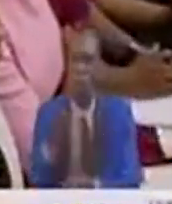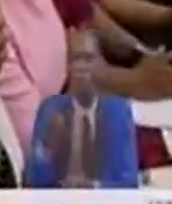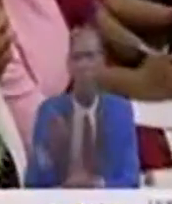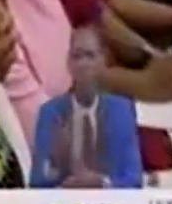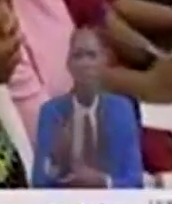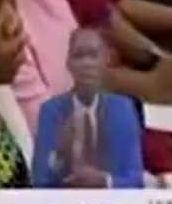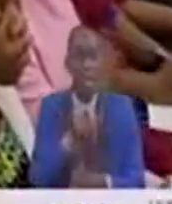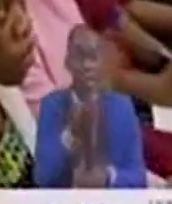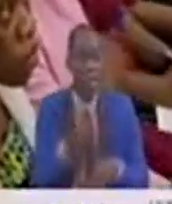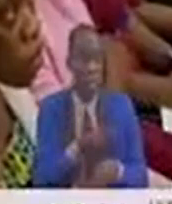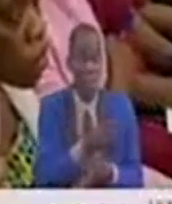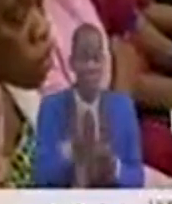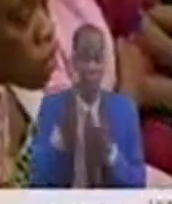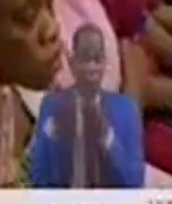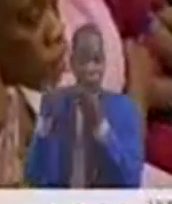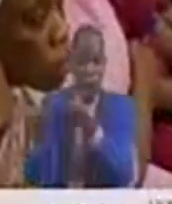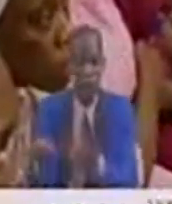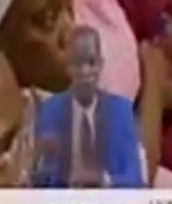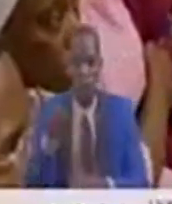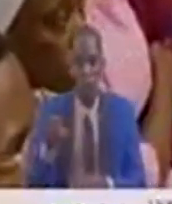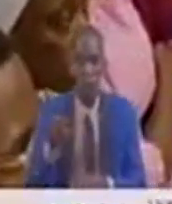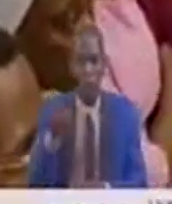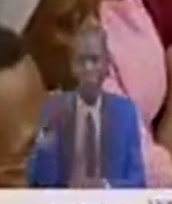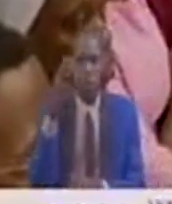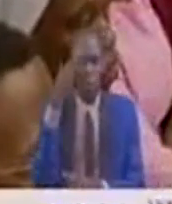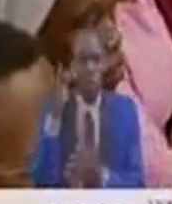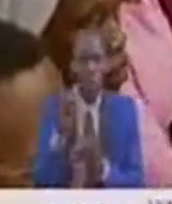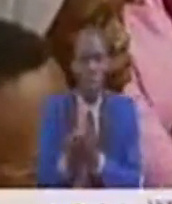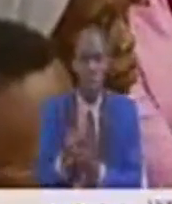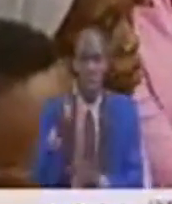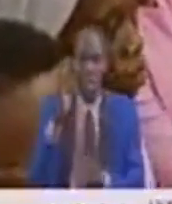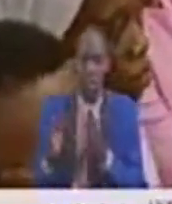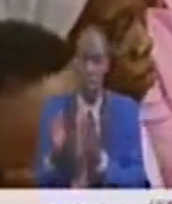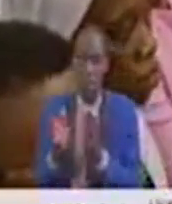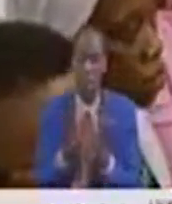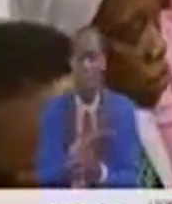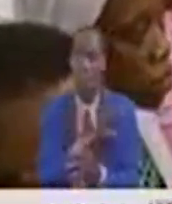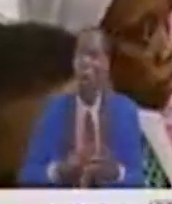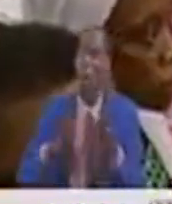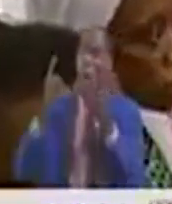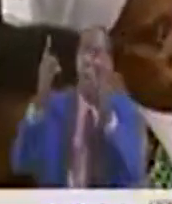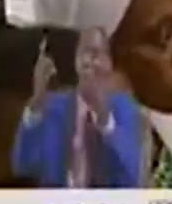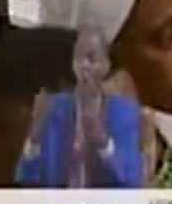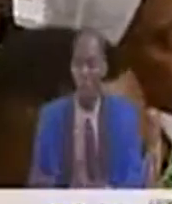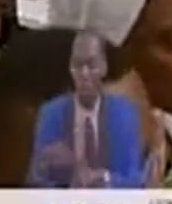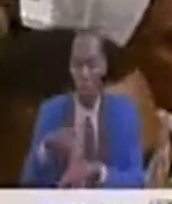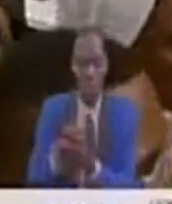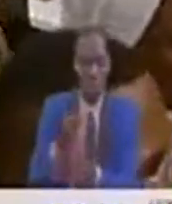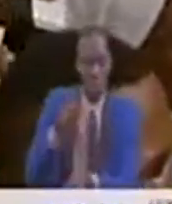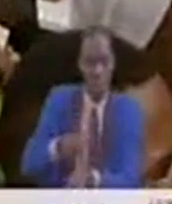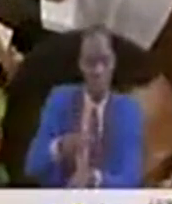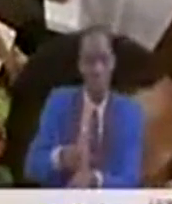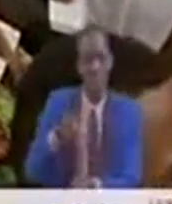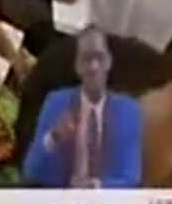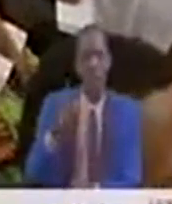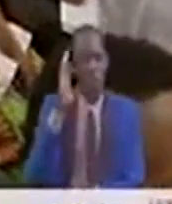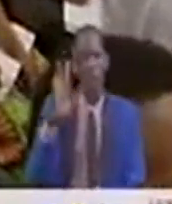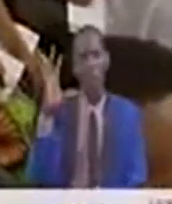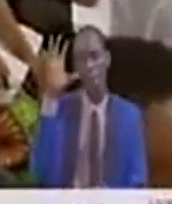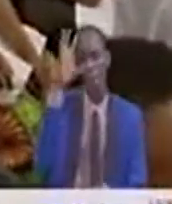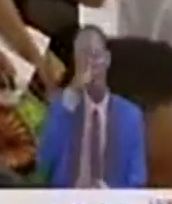Jesus came at such a time with that pollution, with that defilement, you will miss